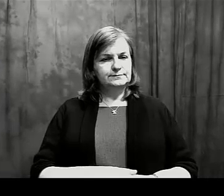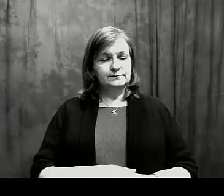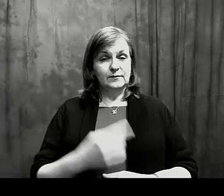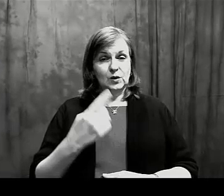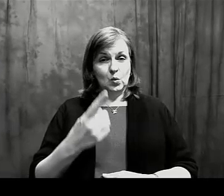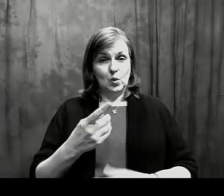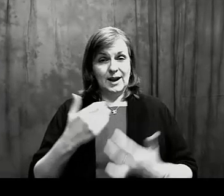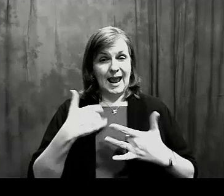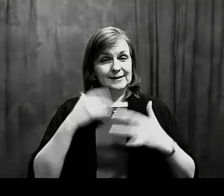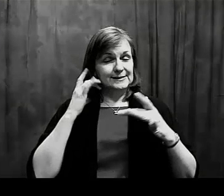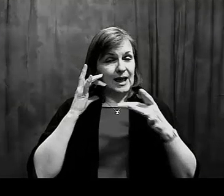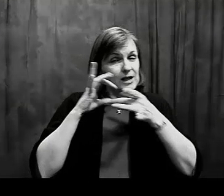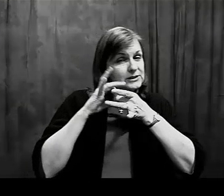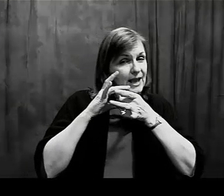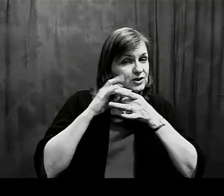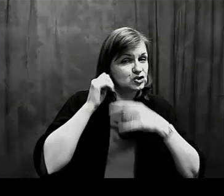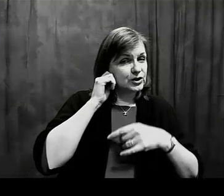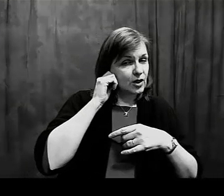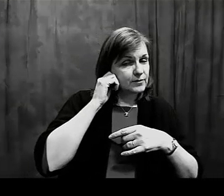has